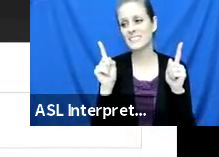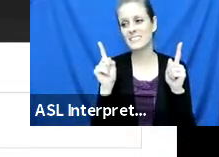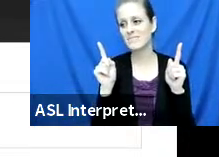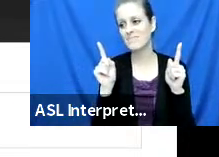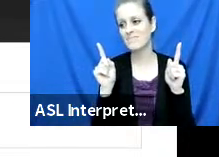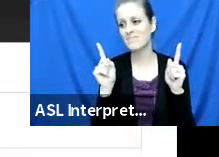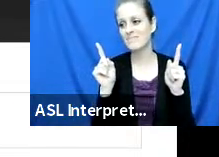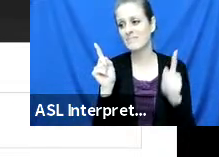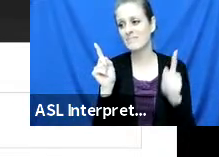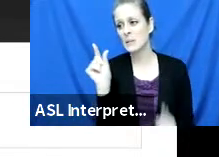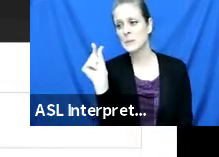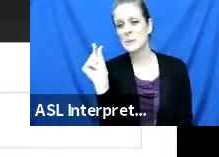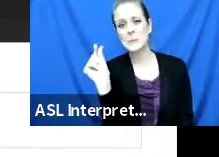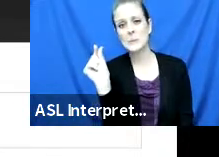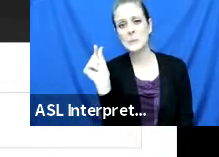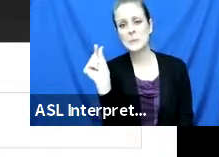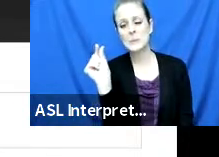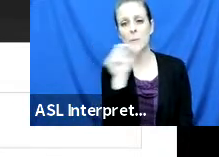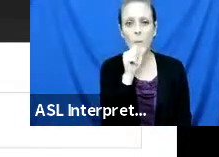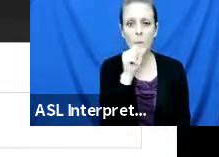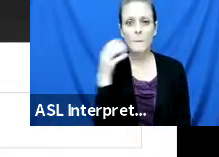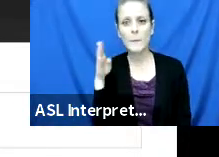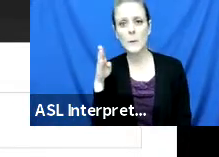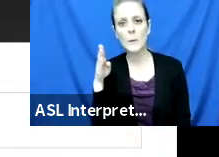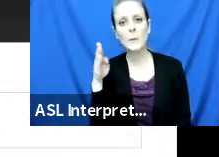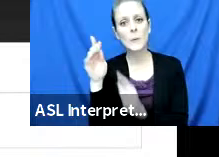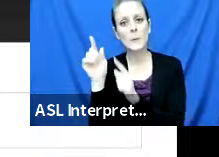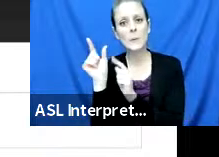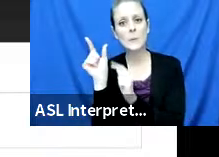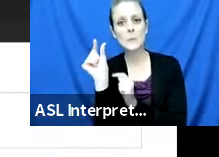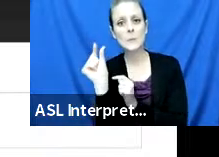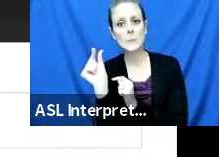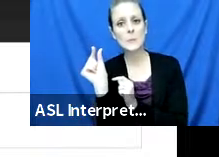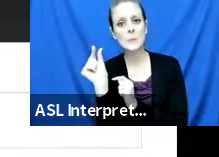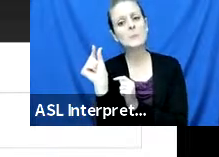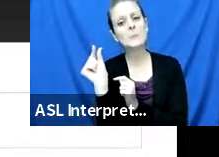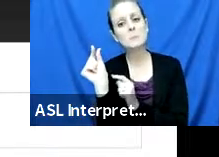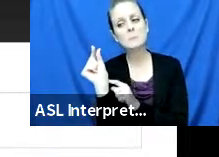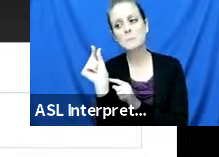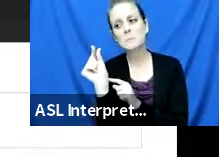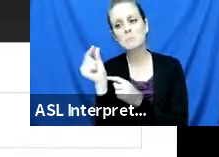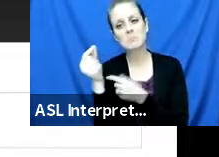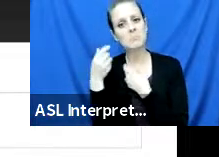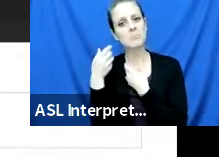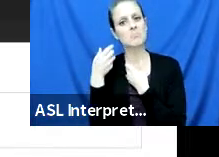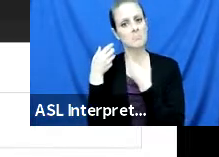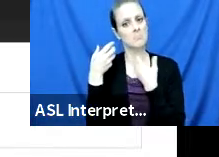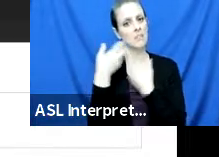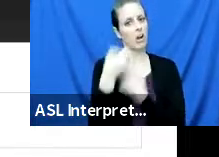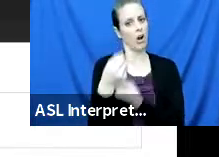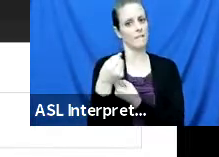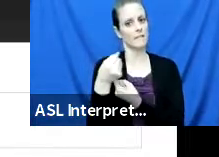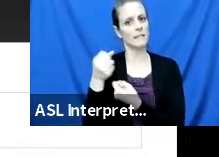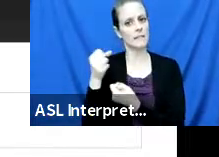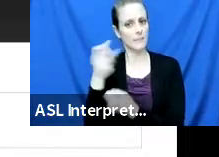it came to the level of confidence that people felt in terms of how safe the vaccine